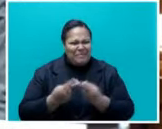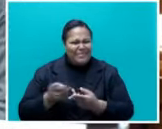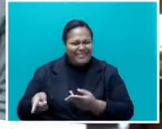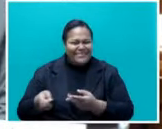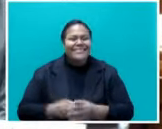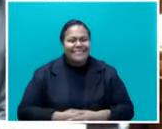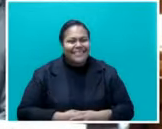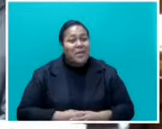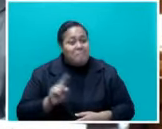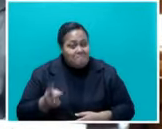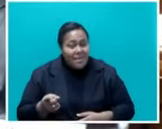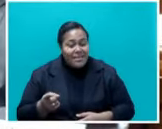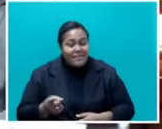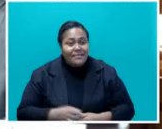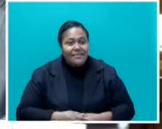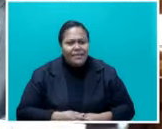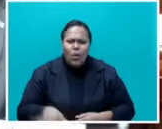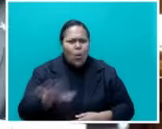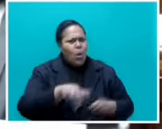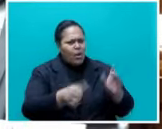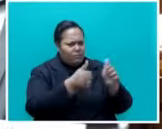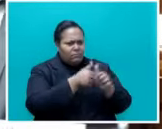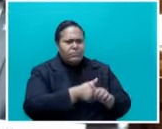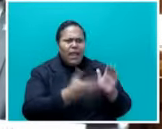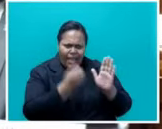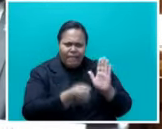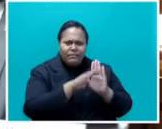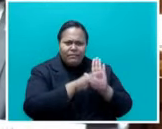But Mr. Speaker, sir, so all the amendments are here. Sorry?